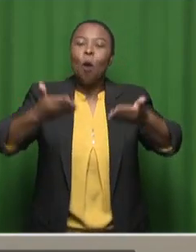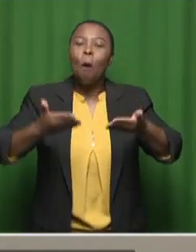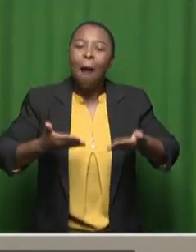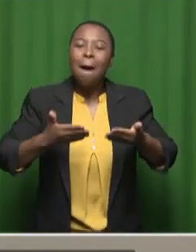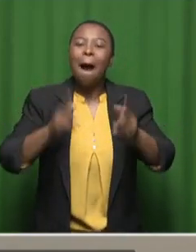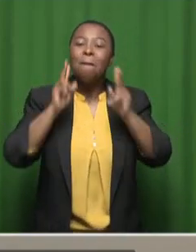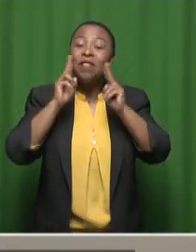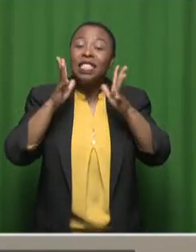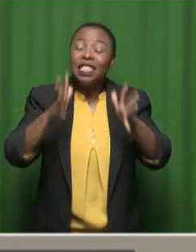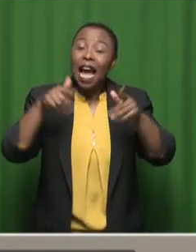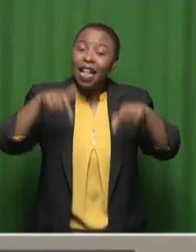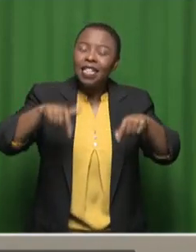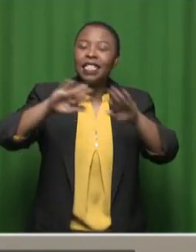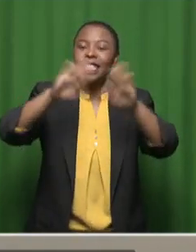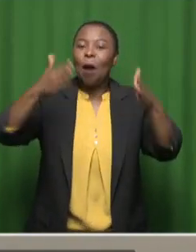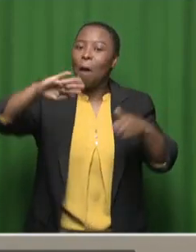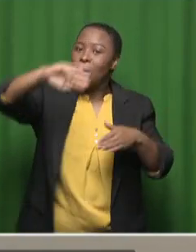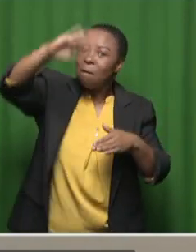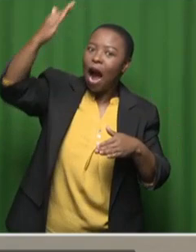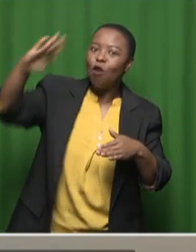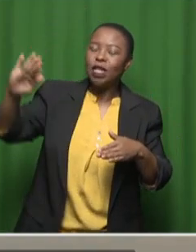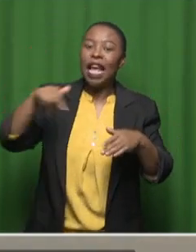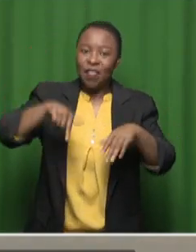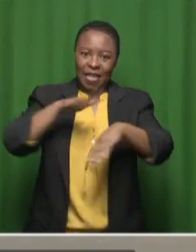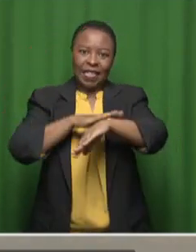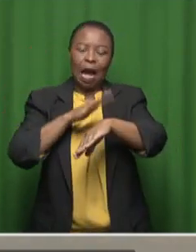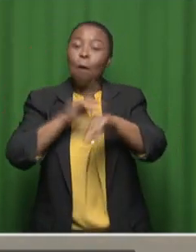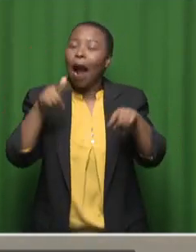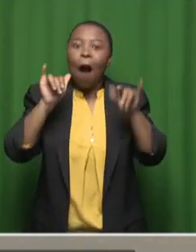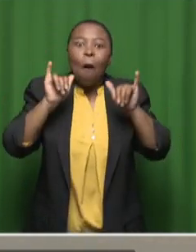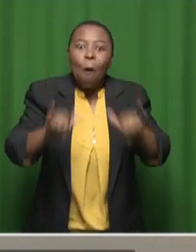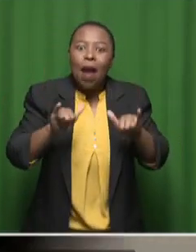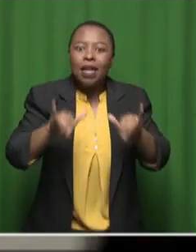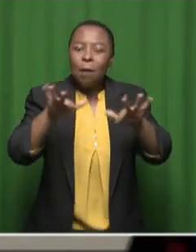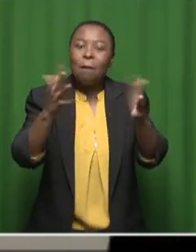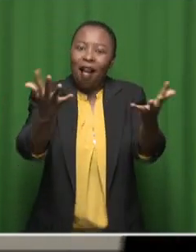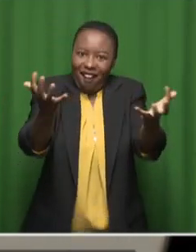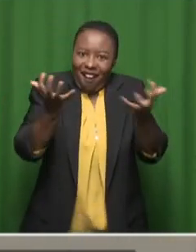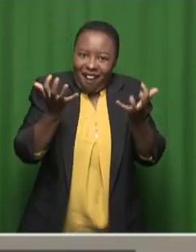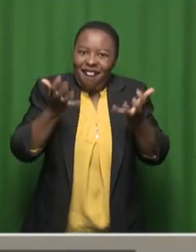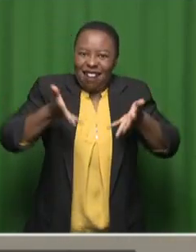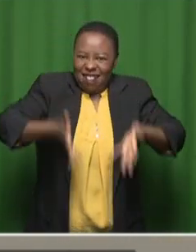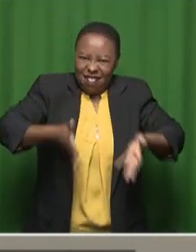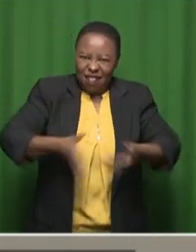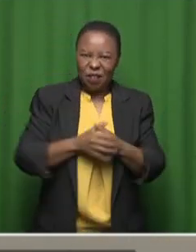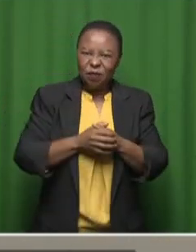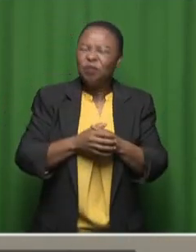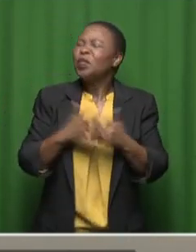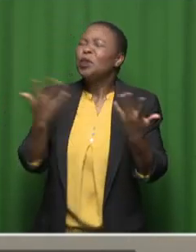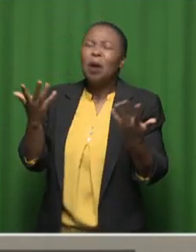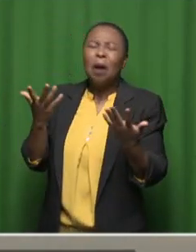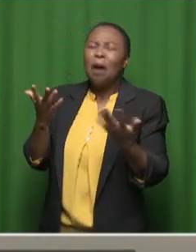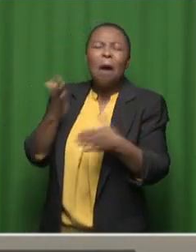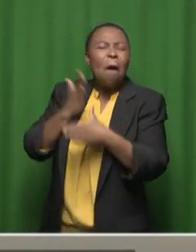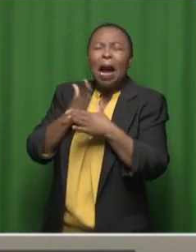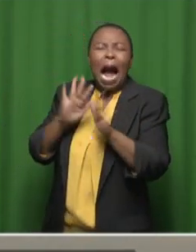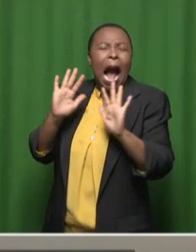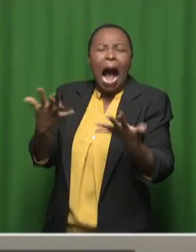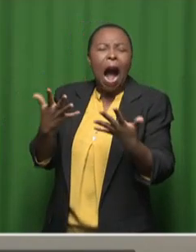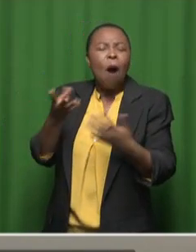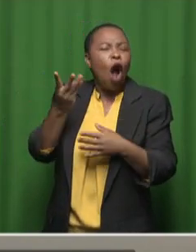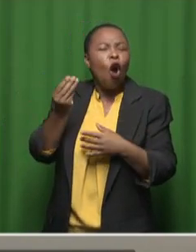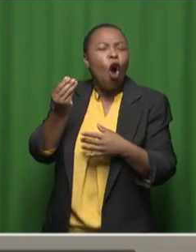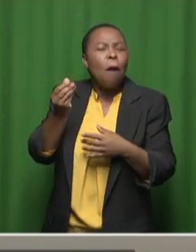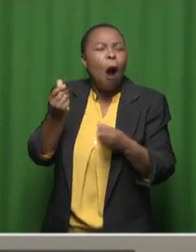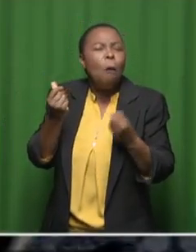Table Mountain this holiday season. We can't wait for people to get here. And how does it all work? How much does it cost?